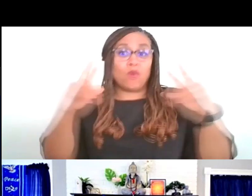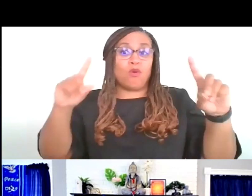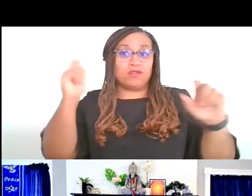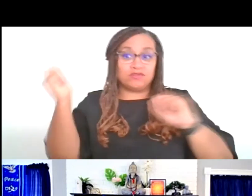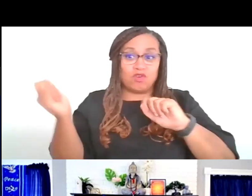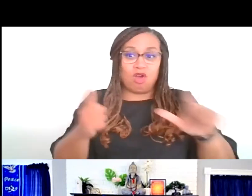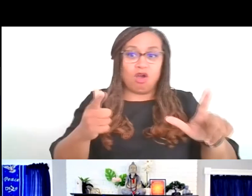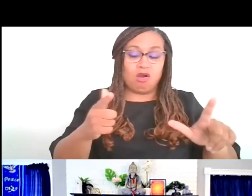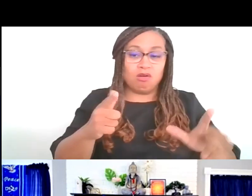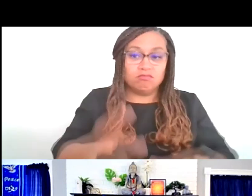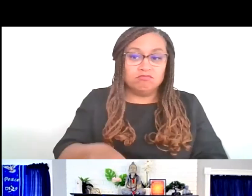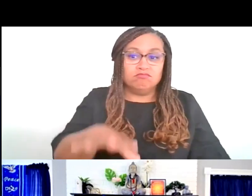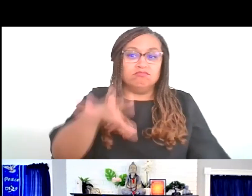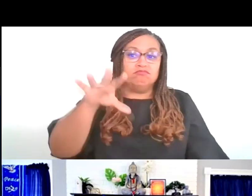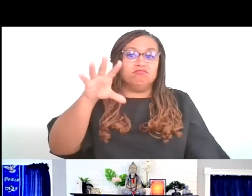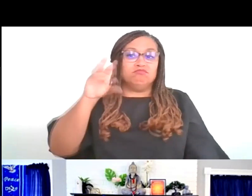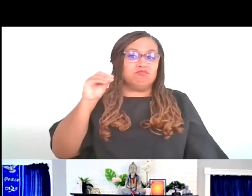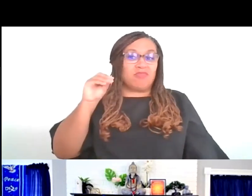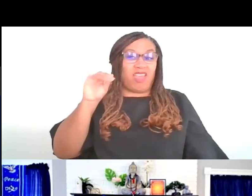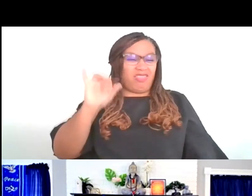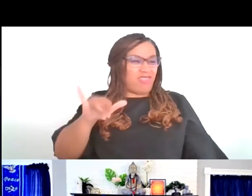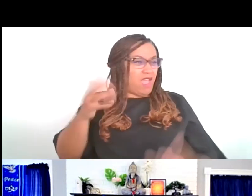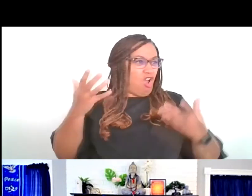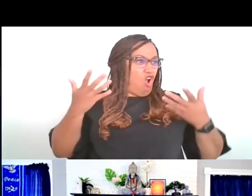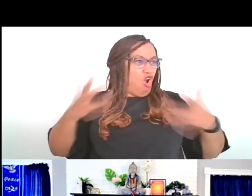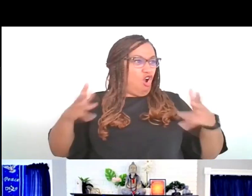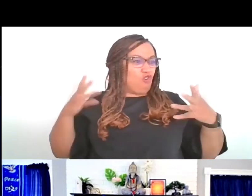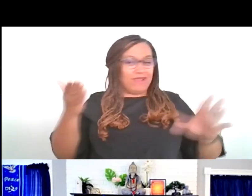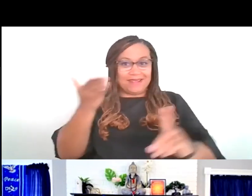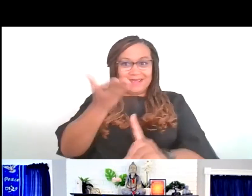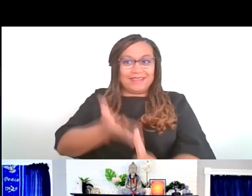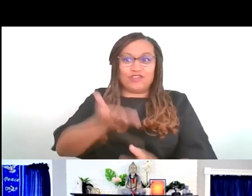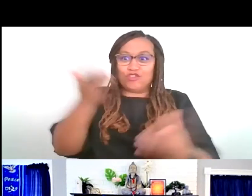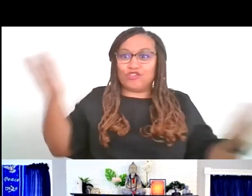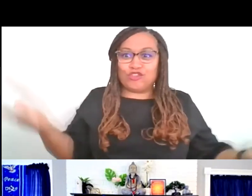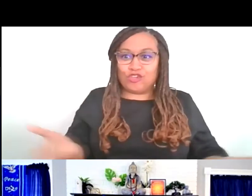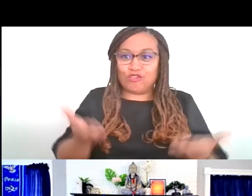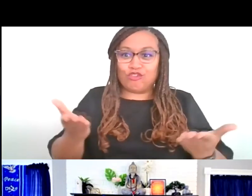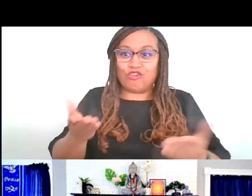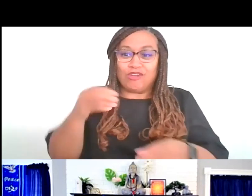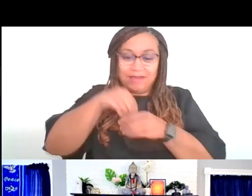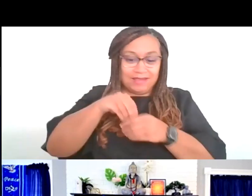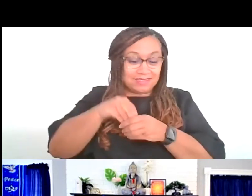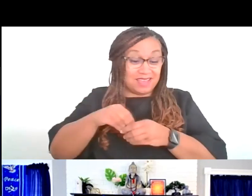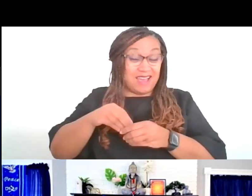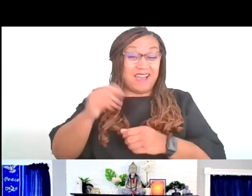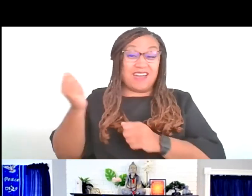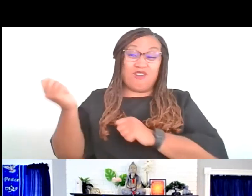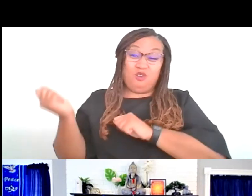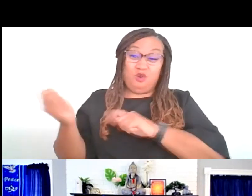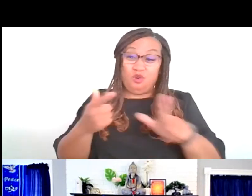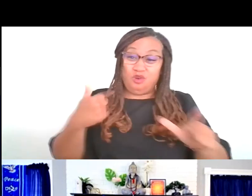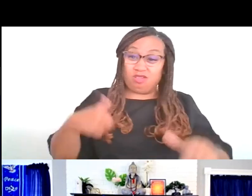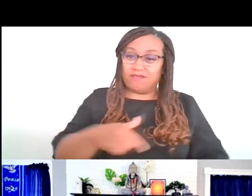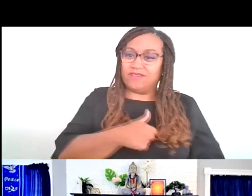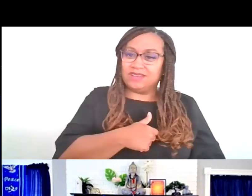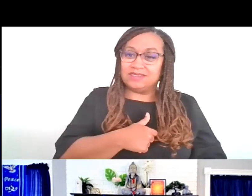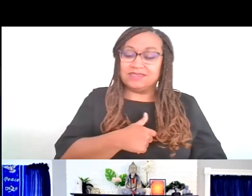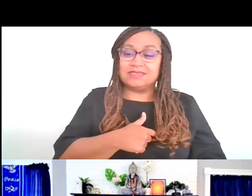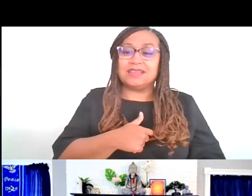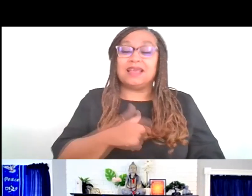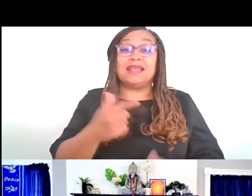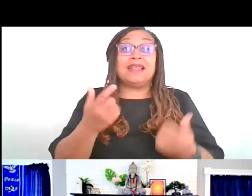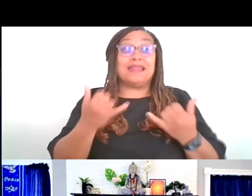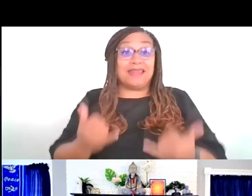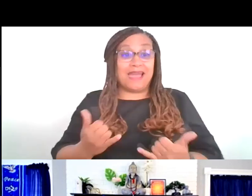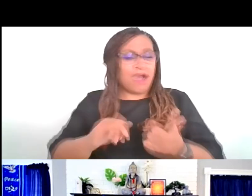world that works for all already right now exists within each and every one of us. How are we being called